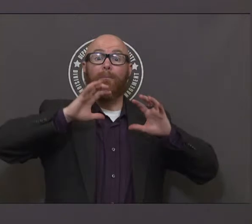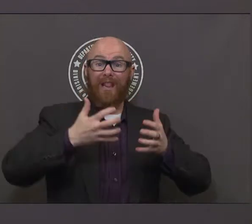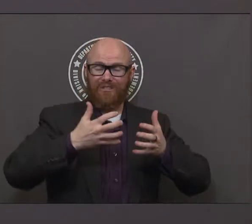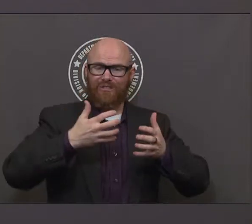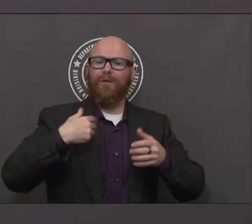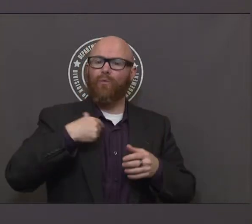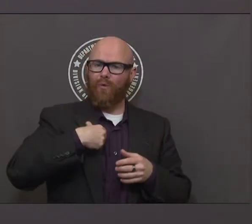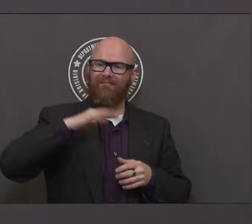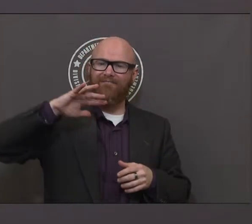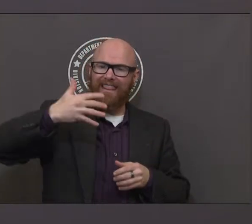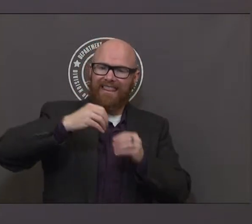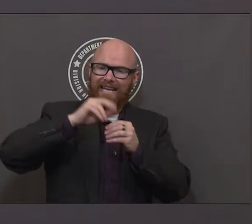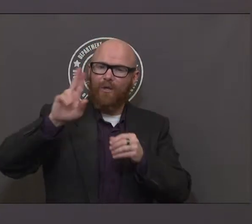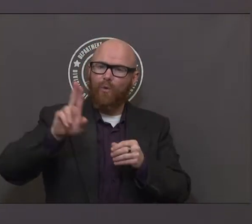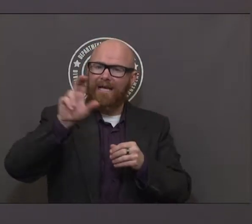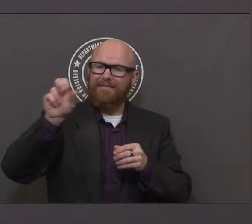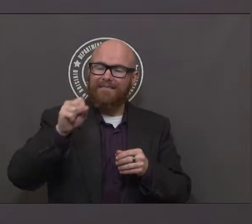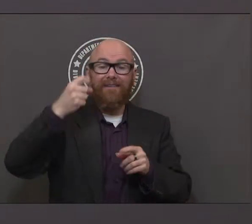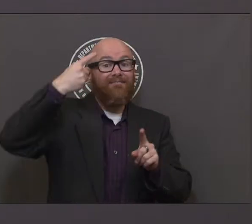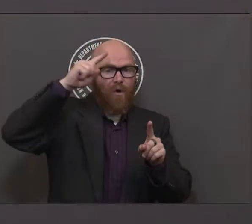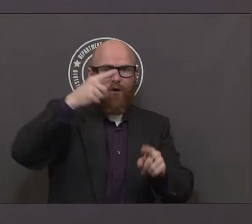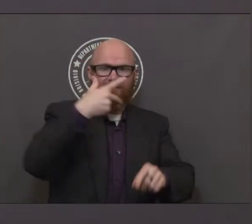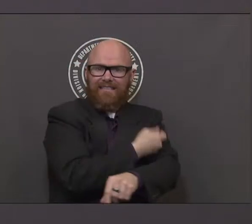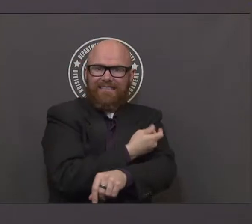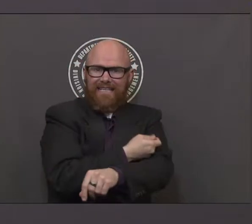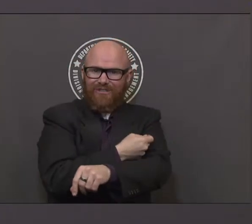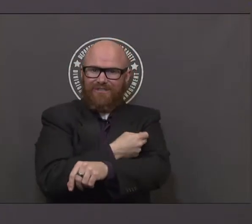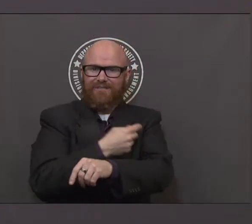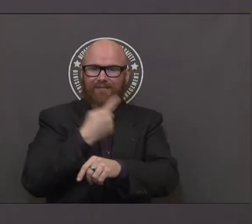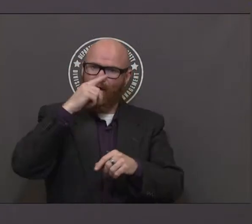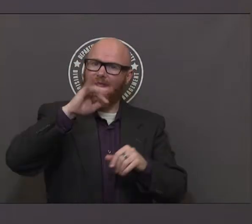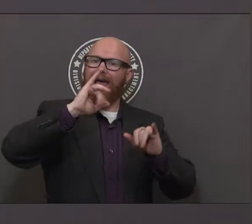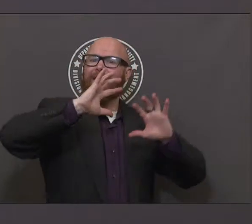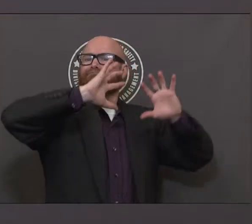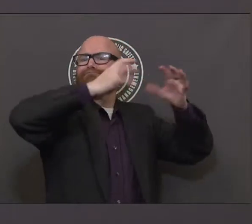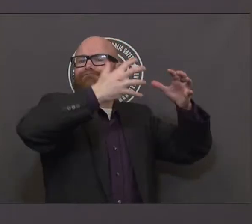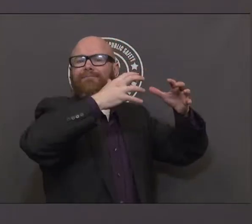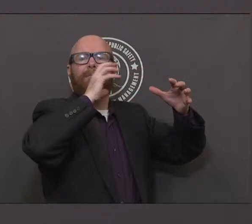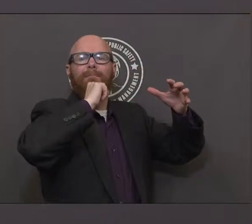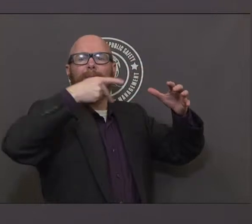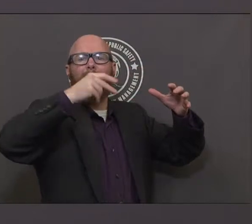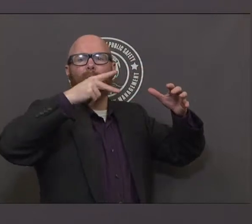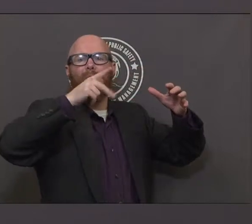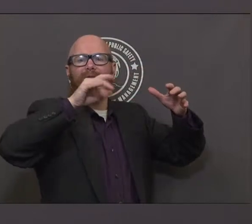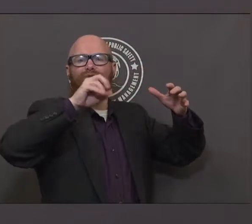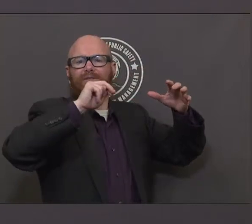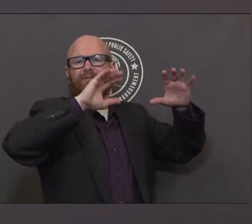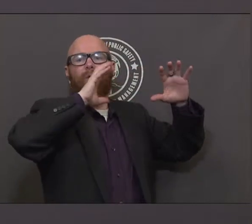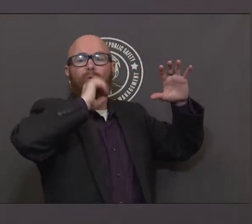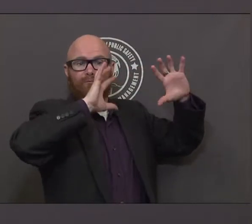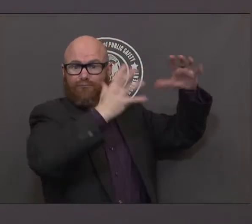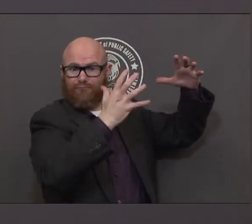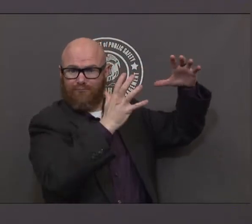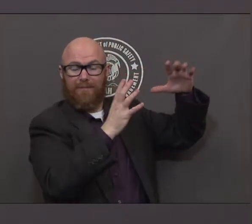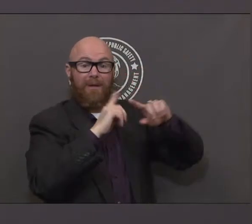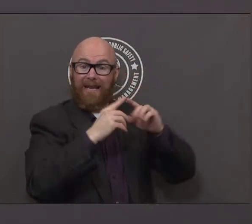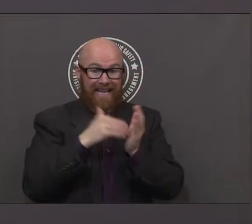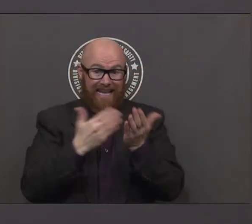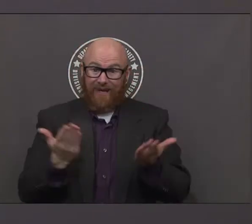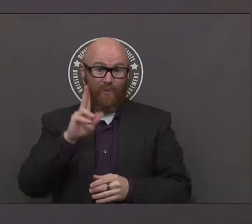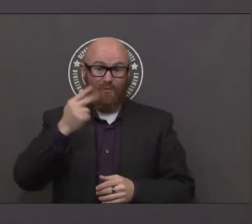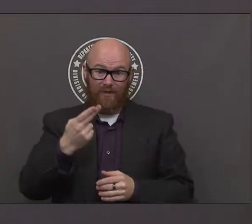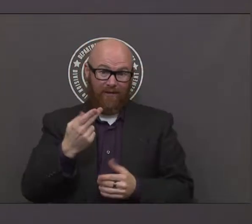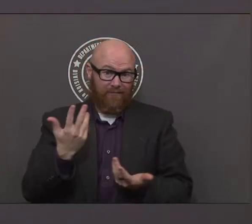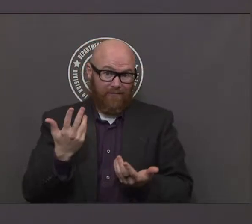nation when it comes to the percent of vaccines delivered. So that is just solely a function on the age of our state, which is a